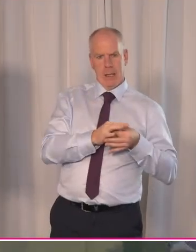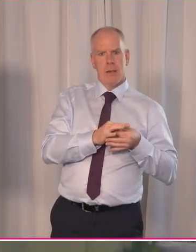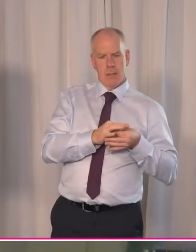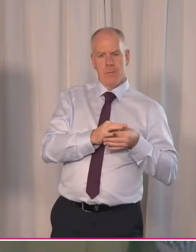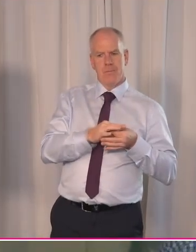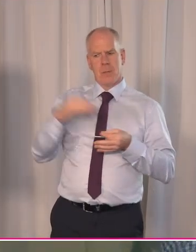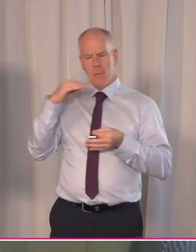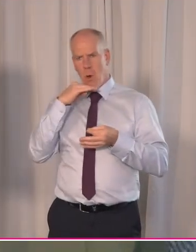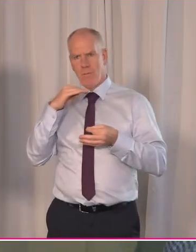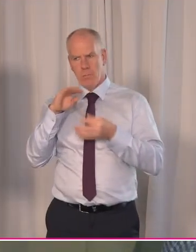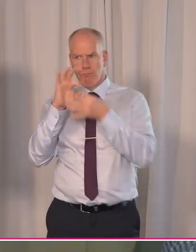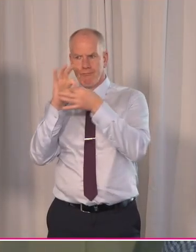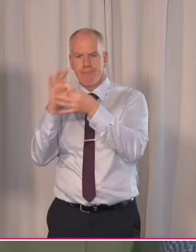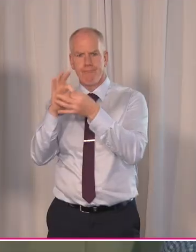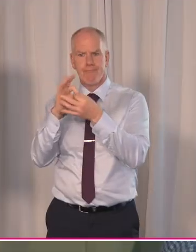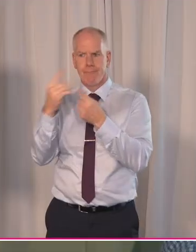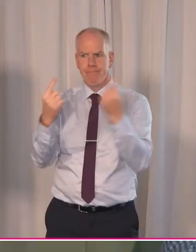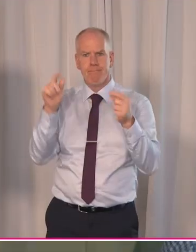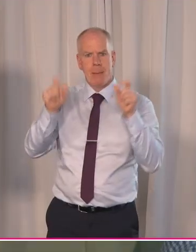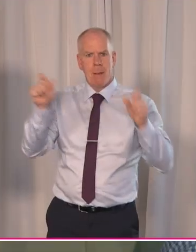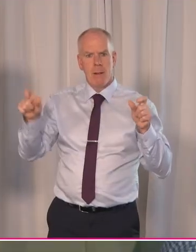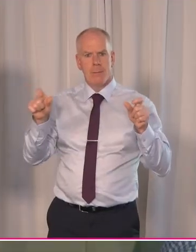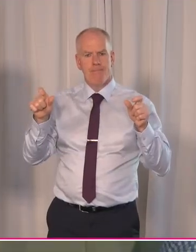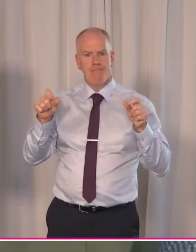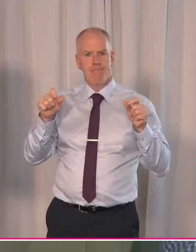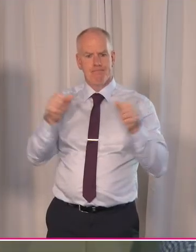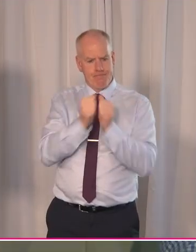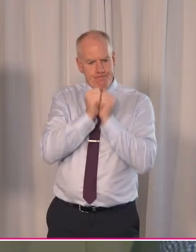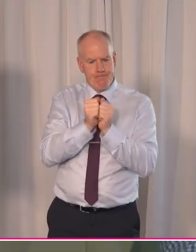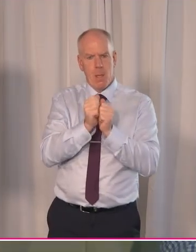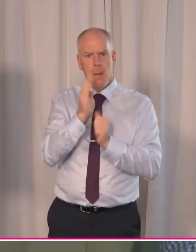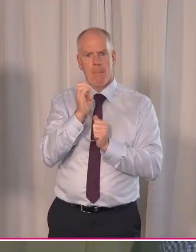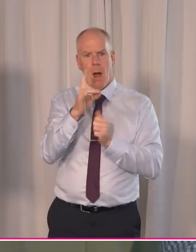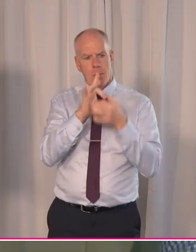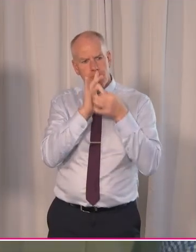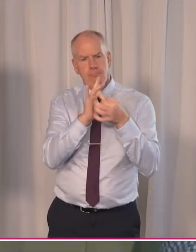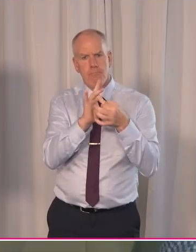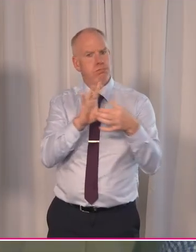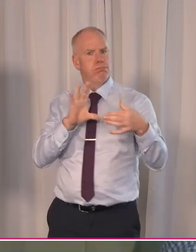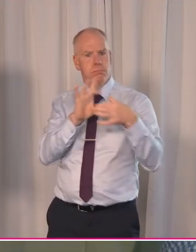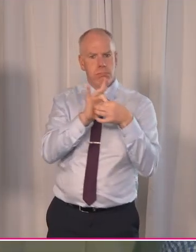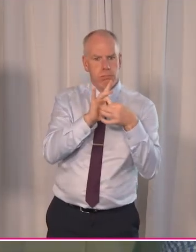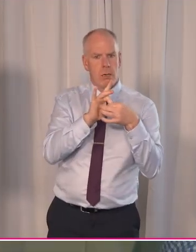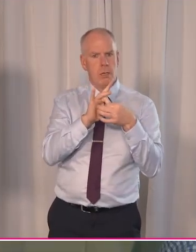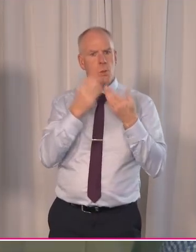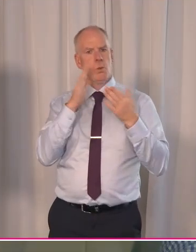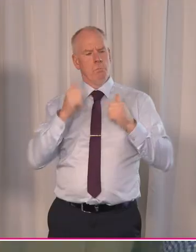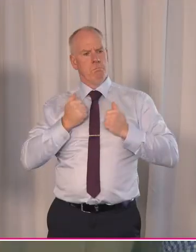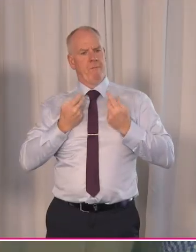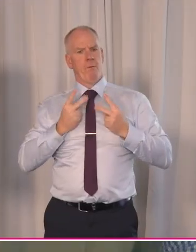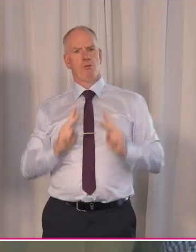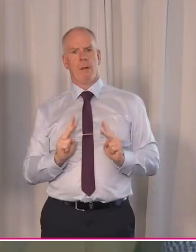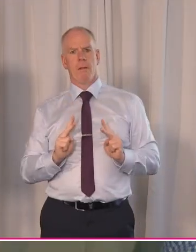we connect with each other, how we form bonds, how we show our vulnerability, but also